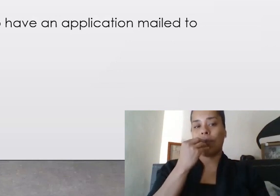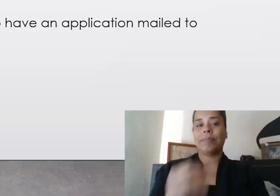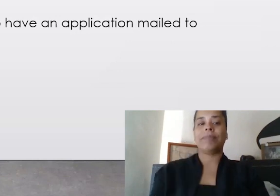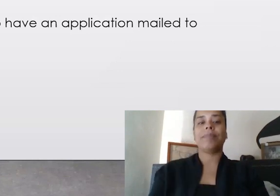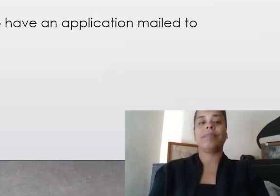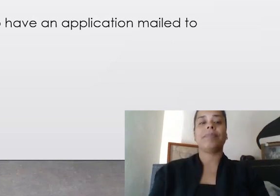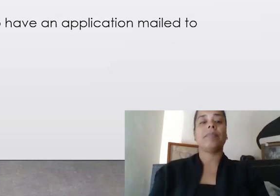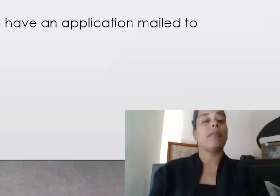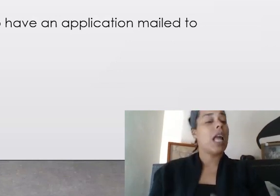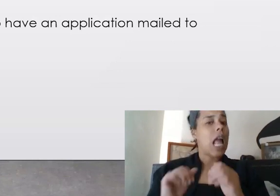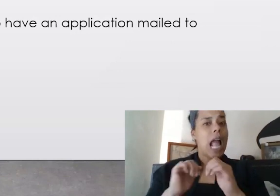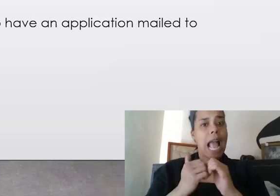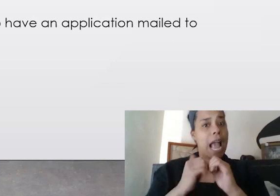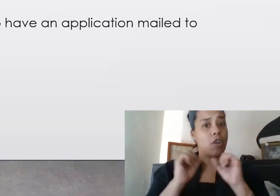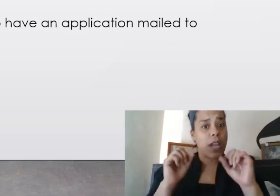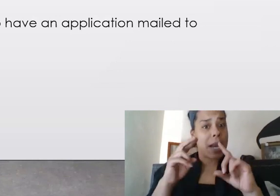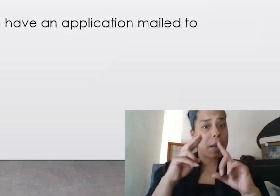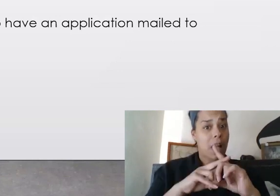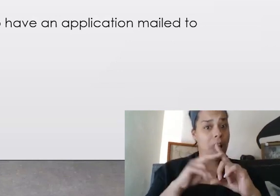How can you apply for SNAP?